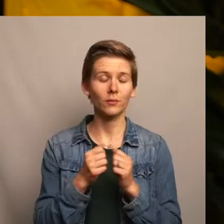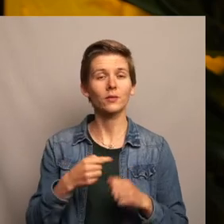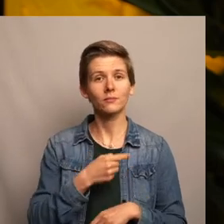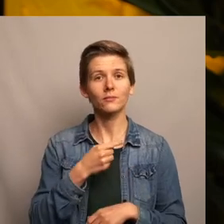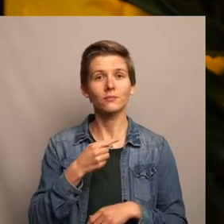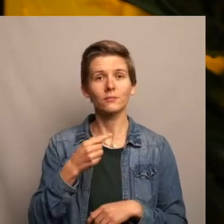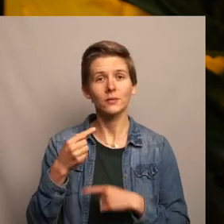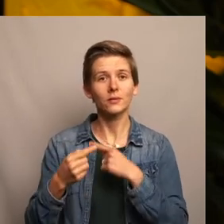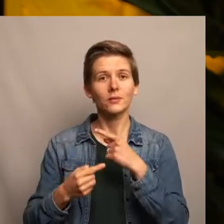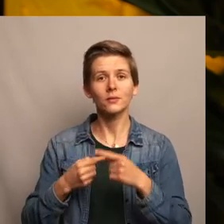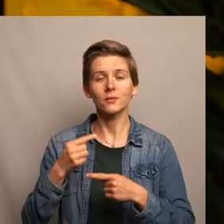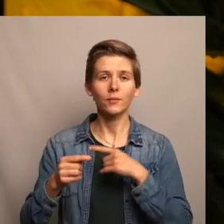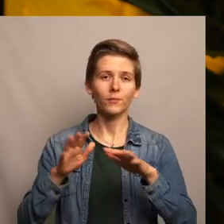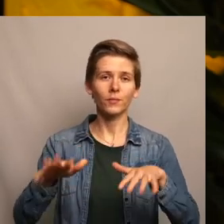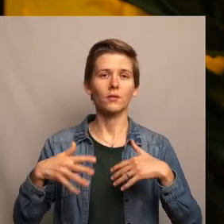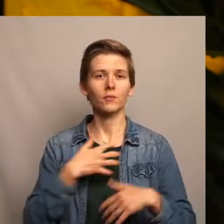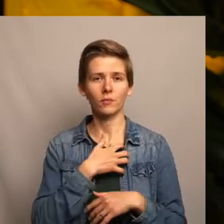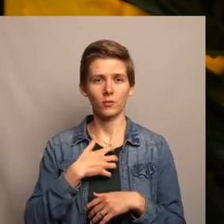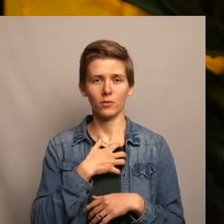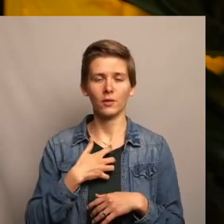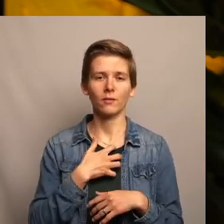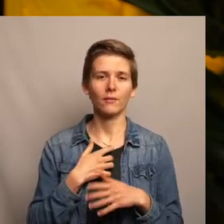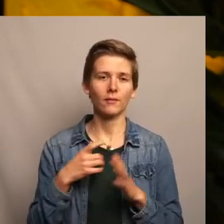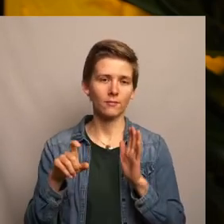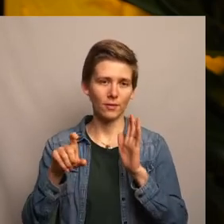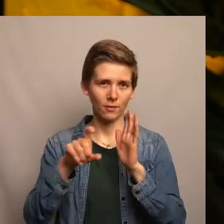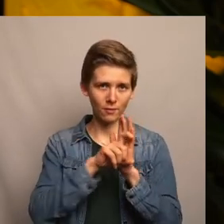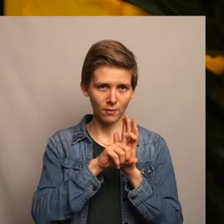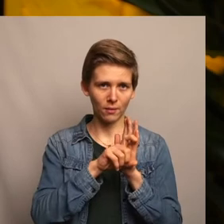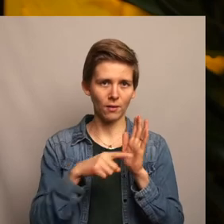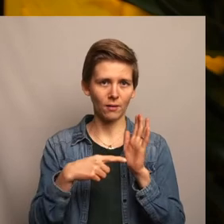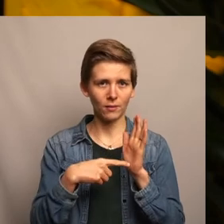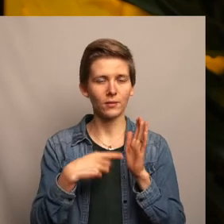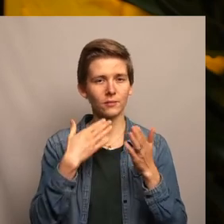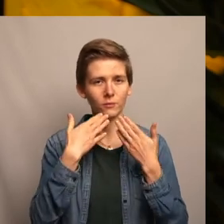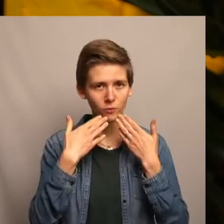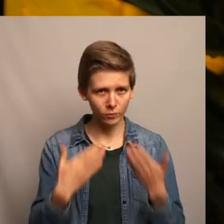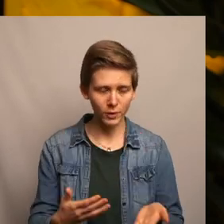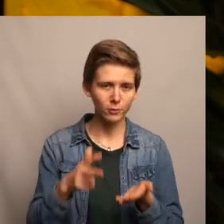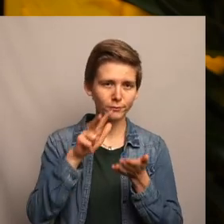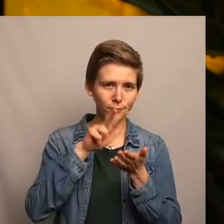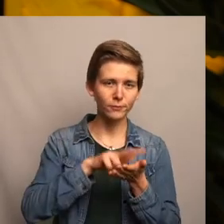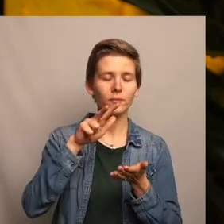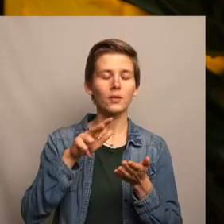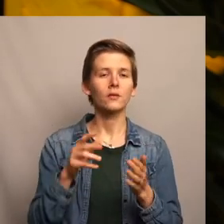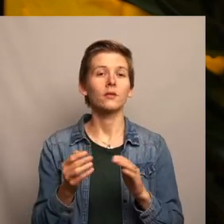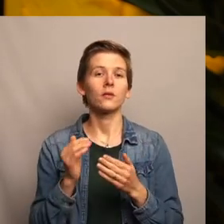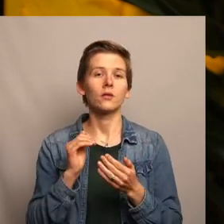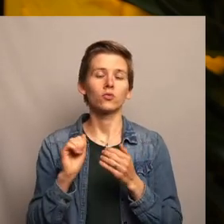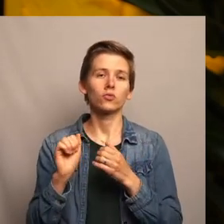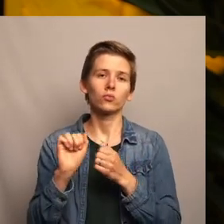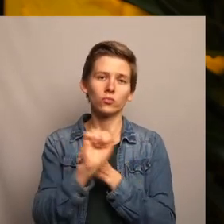to pass a law that protects LGBT community and disabled people.